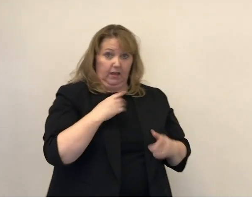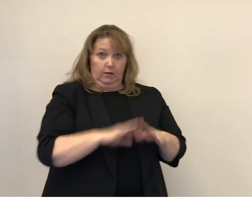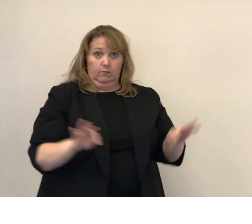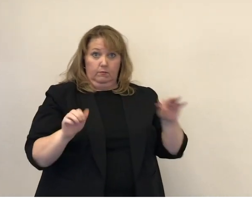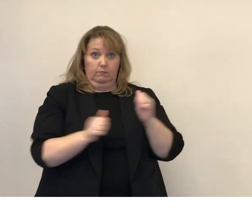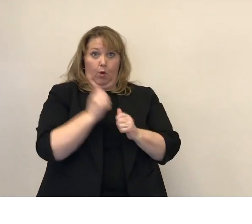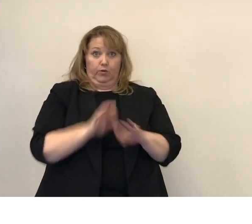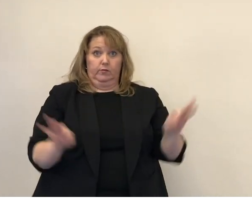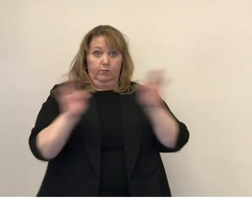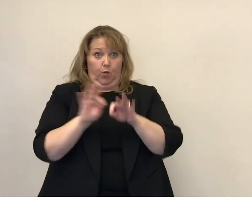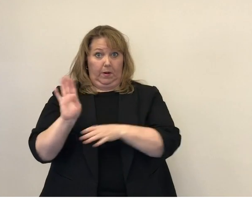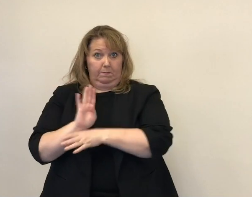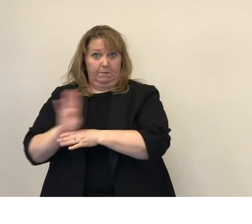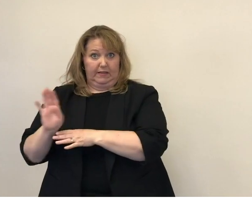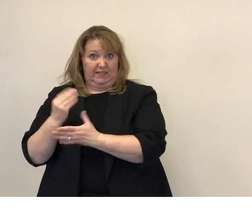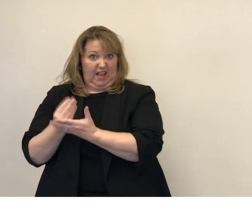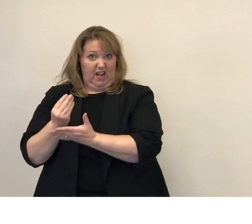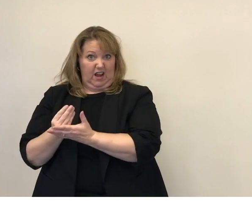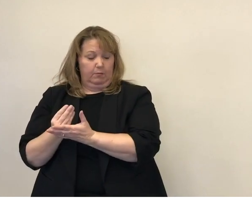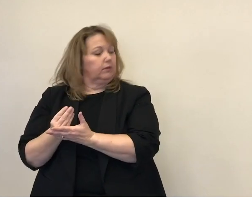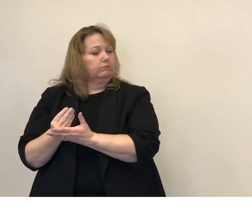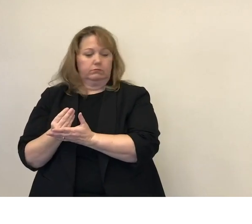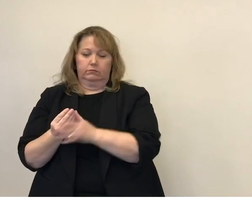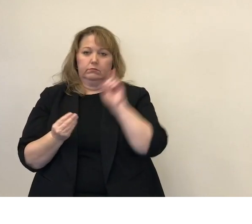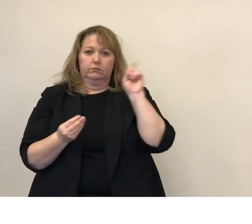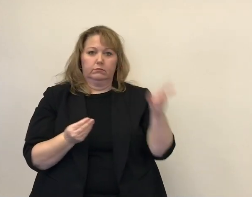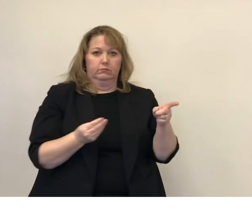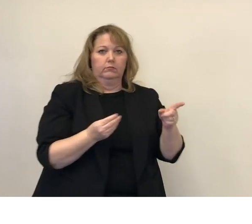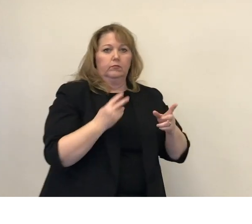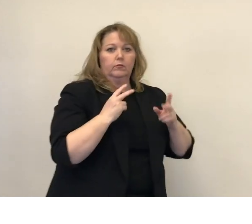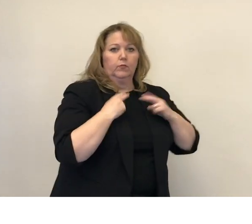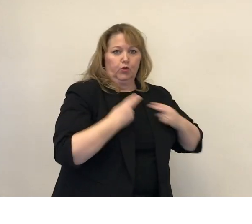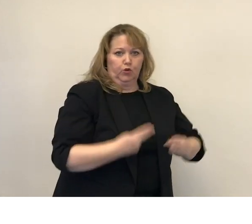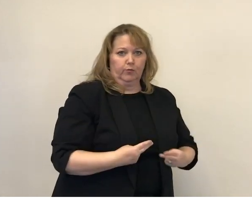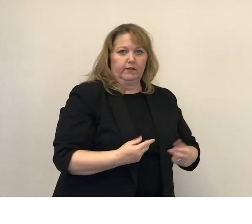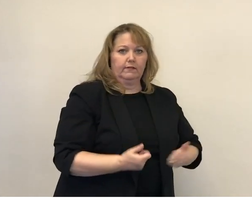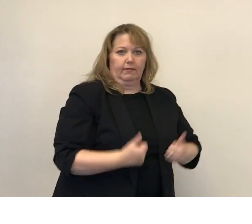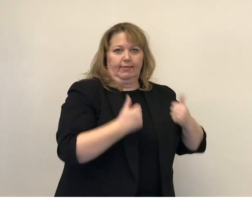am listening, and I will repeat this as